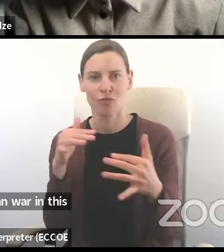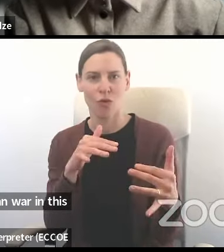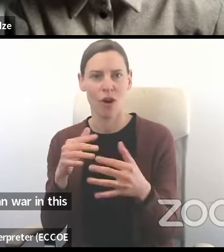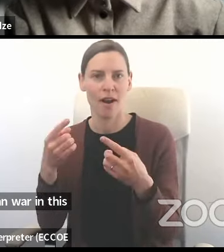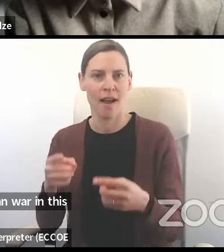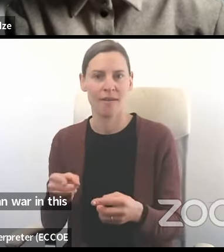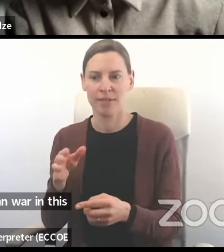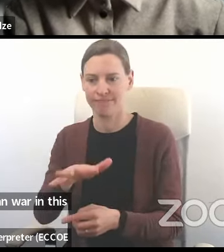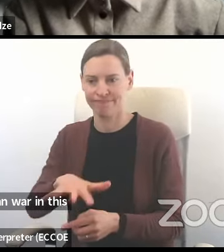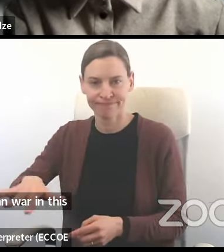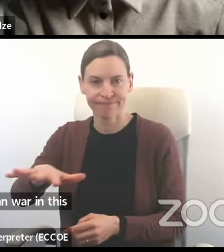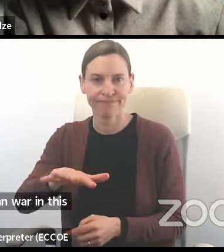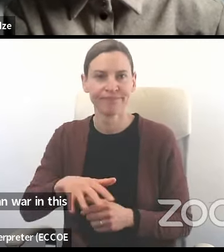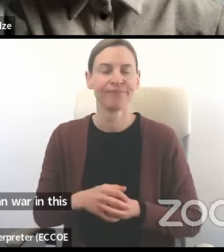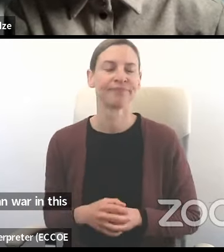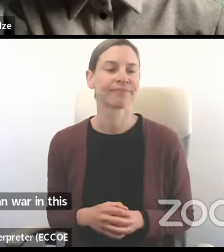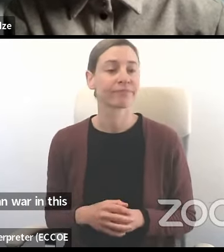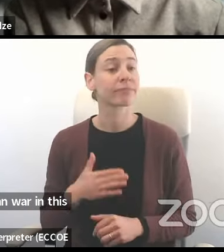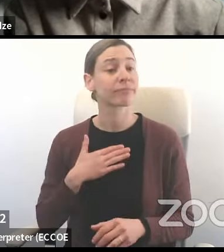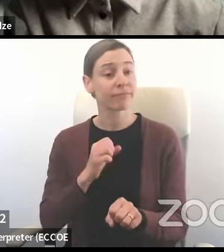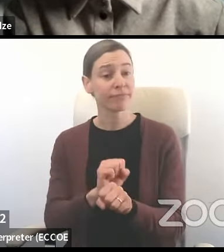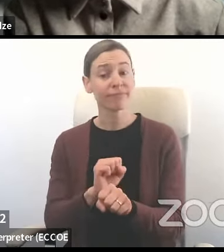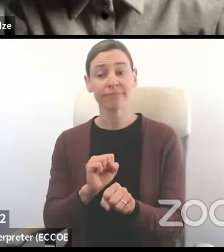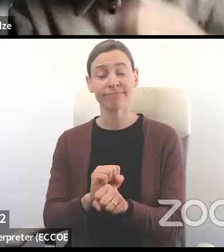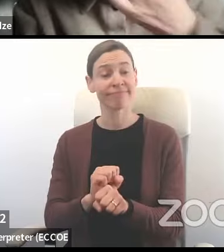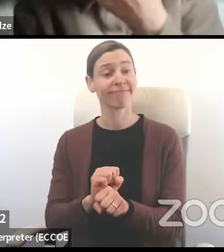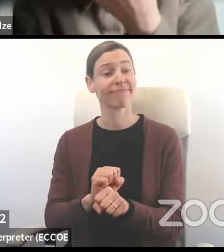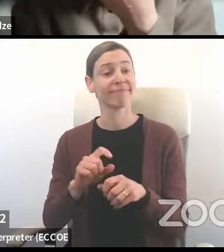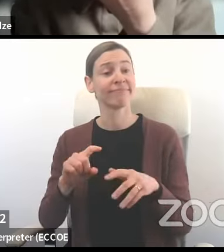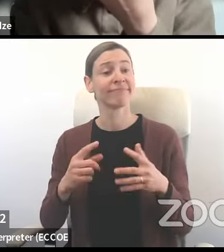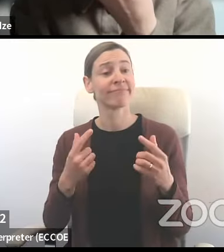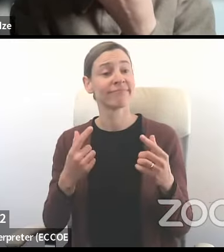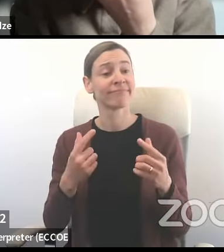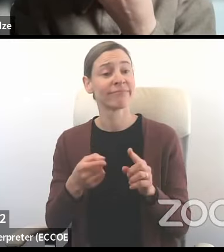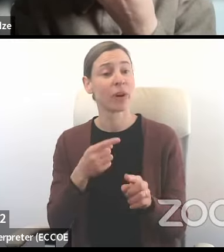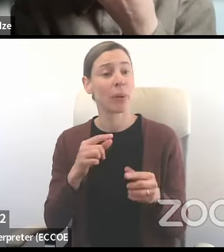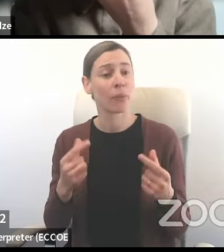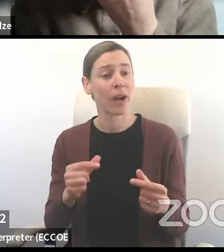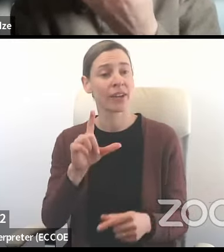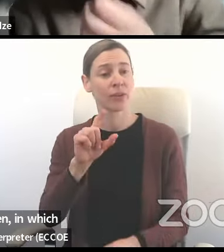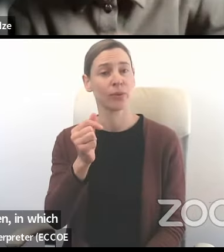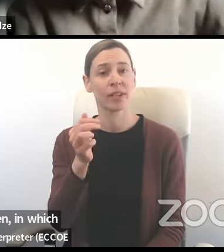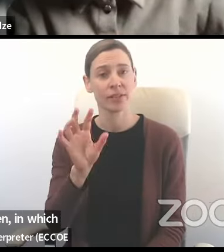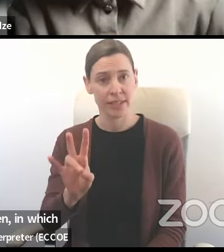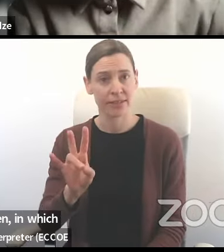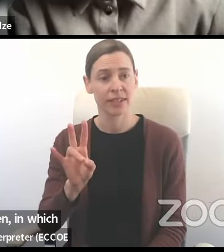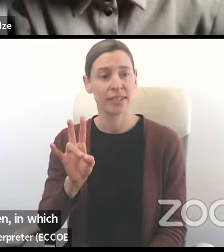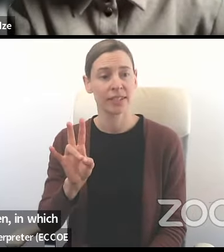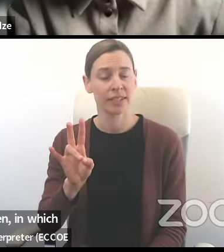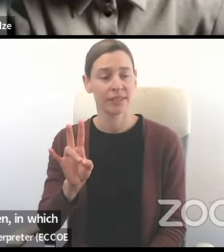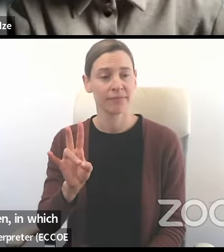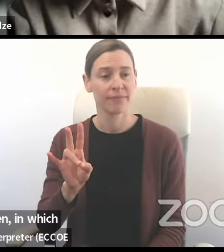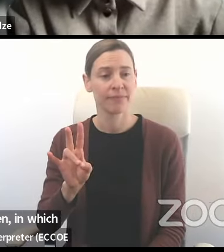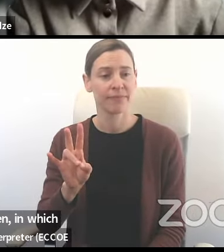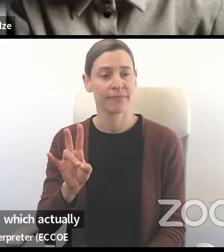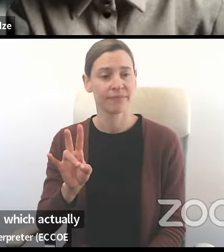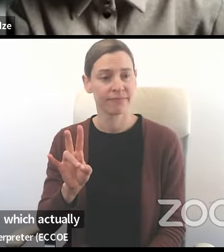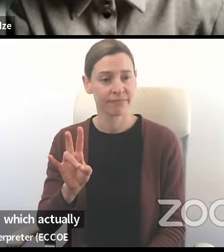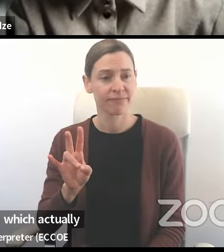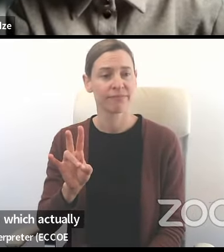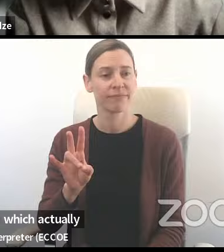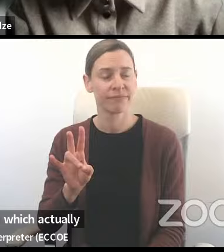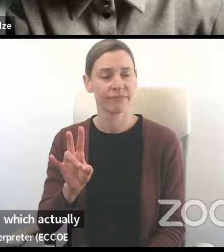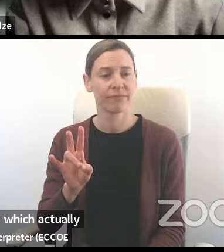This work is from 2017, when in which actually the feeling